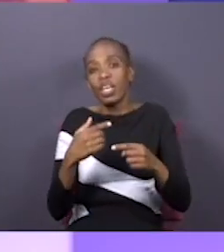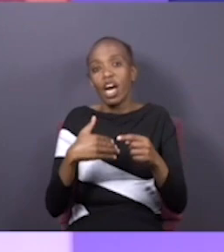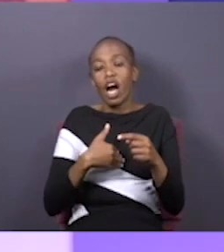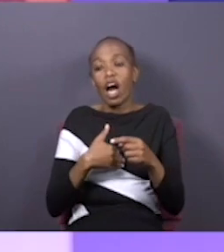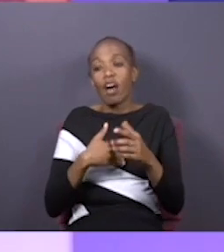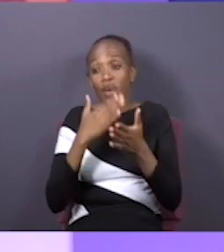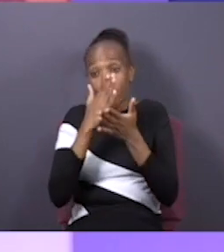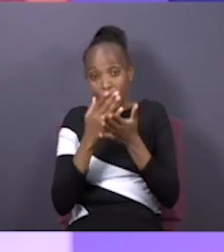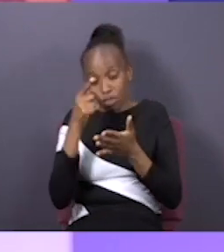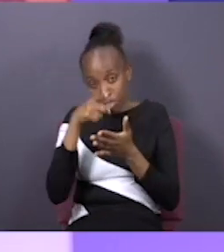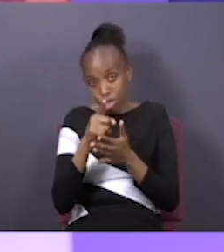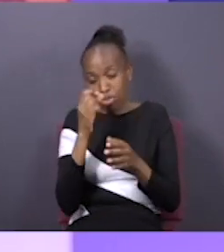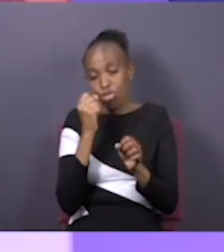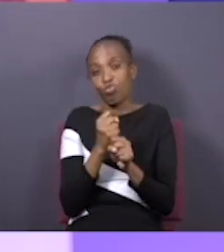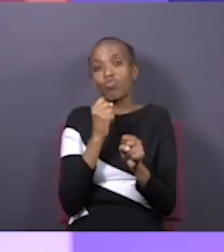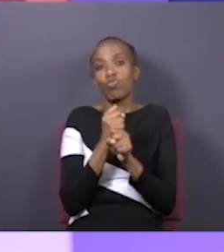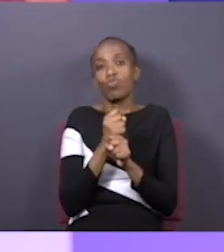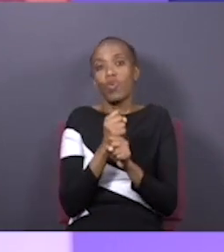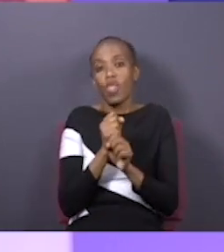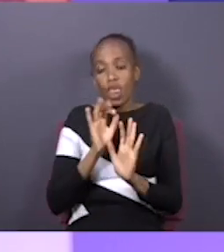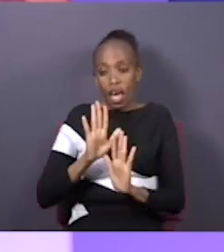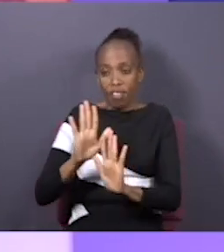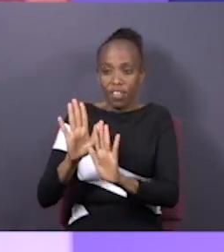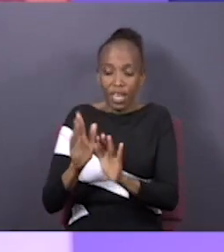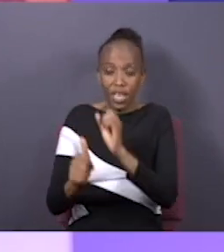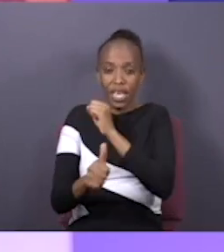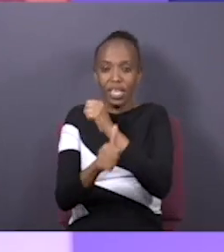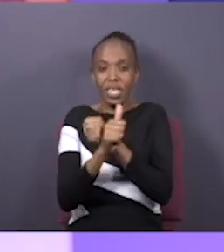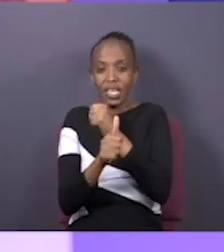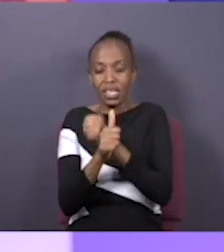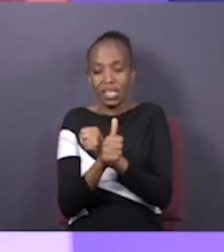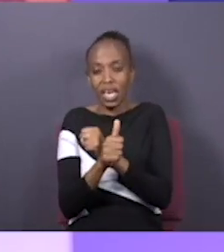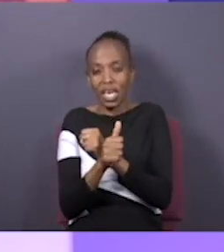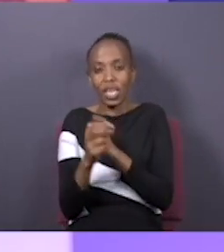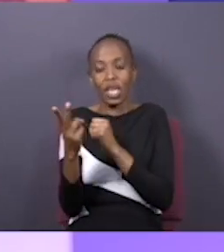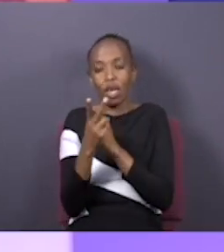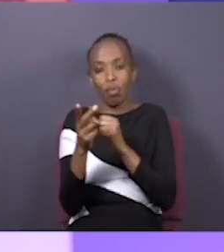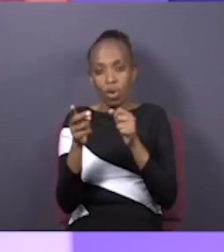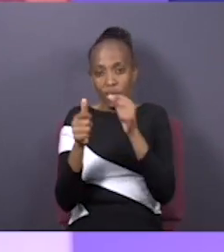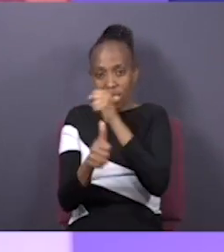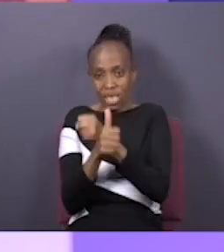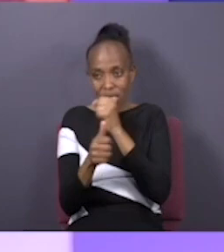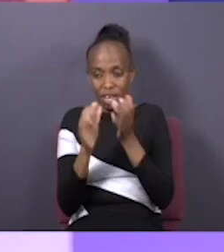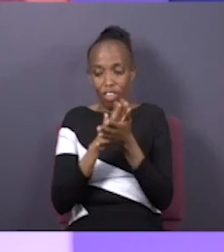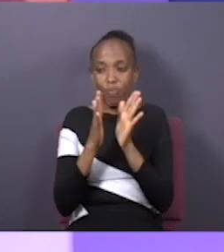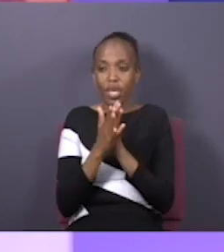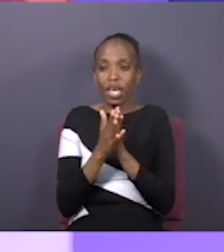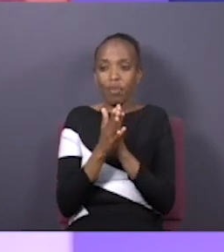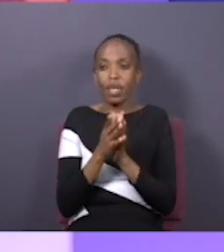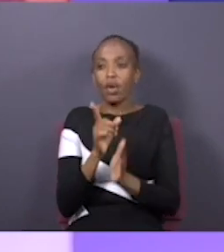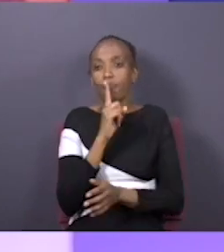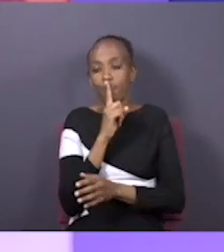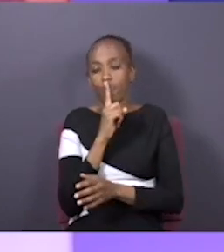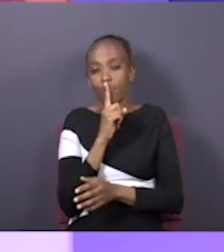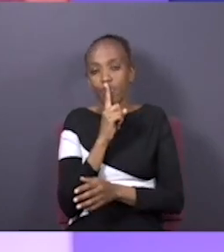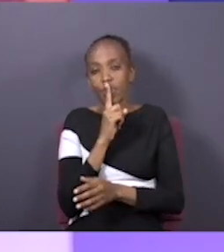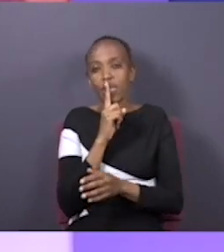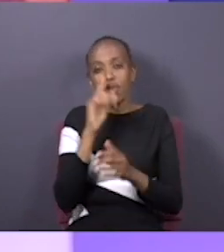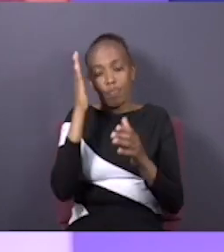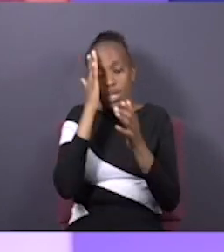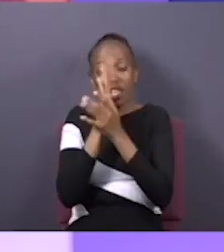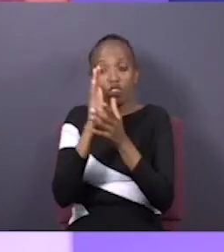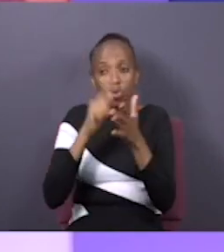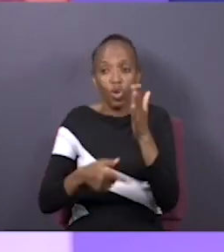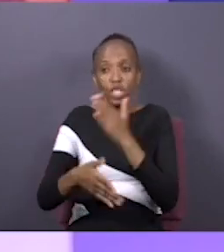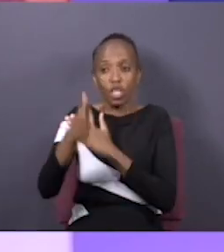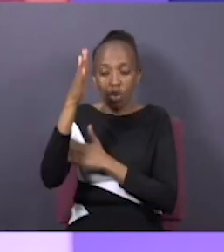there is a part for you to do. Avoid the danger, the double danger of becoming a quietist. A quietist believes